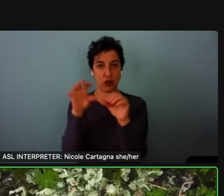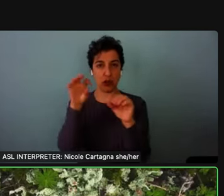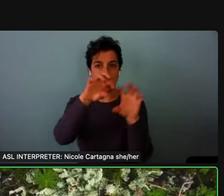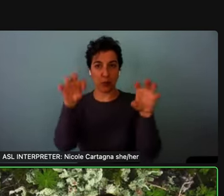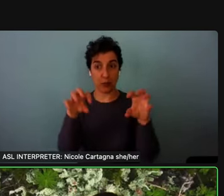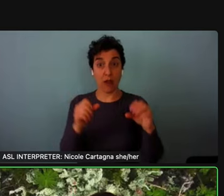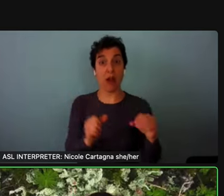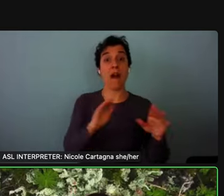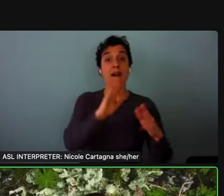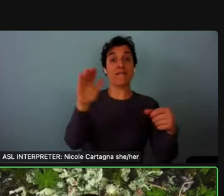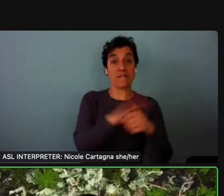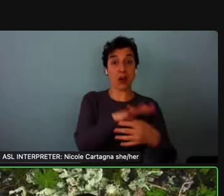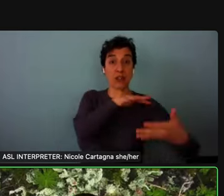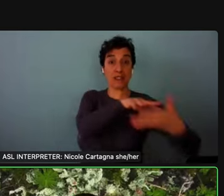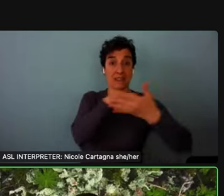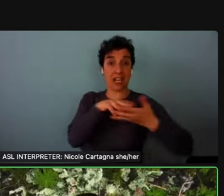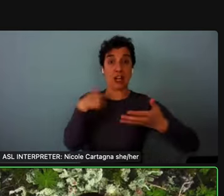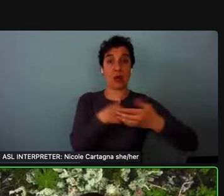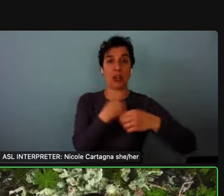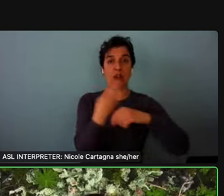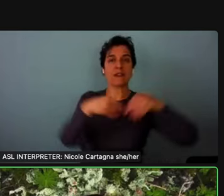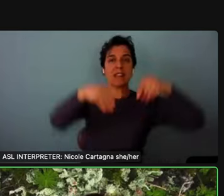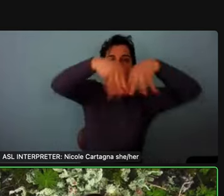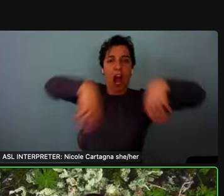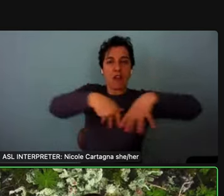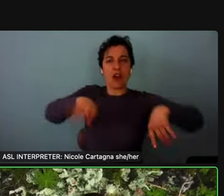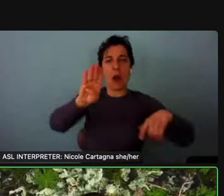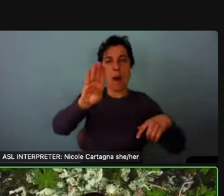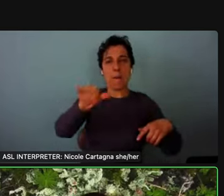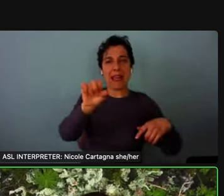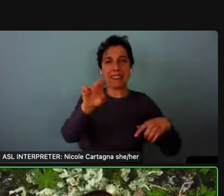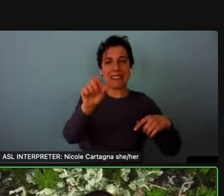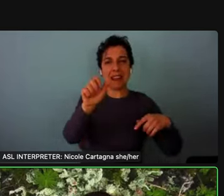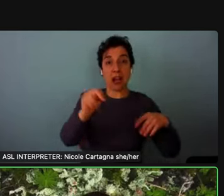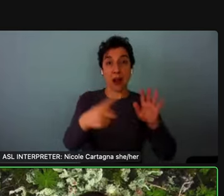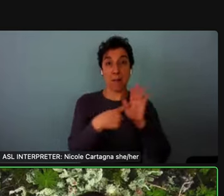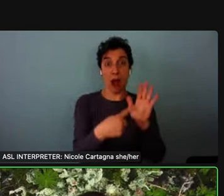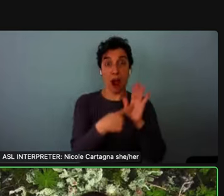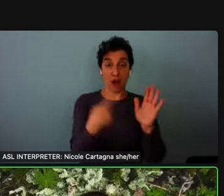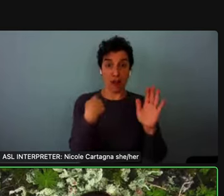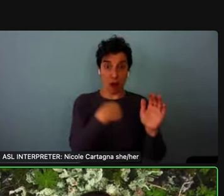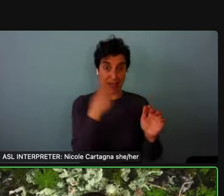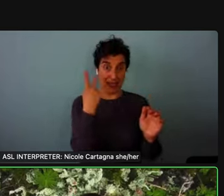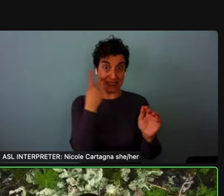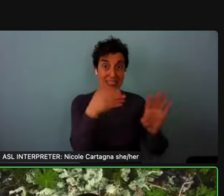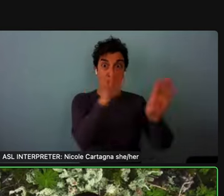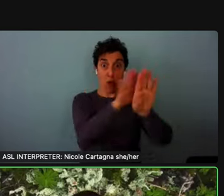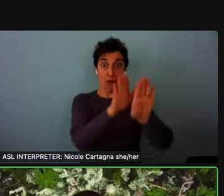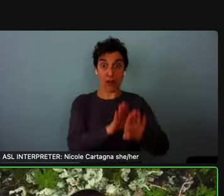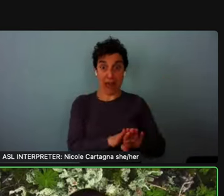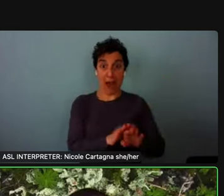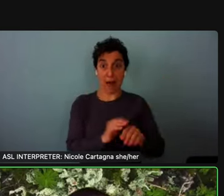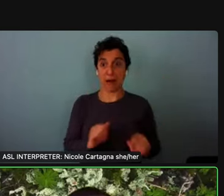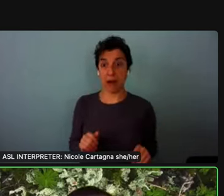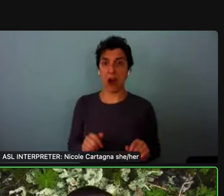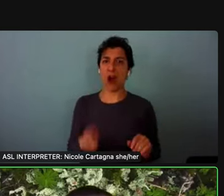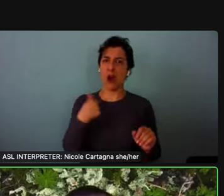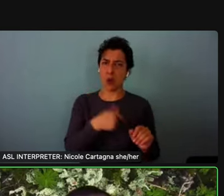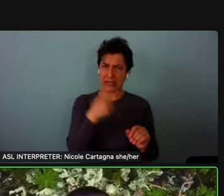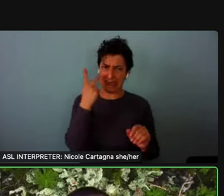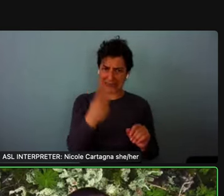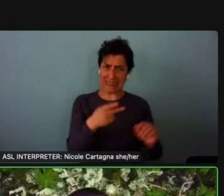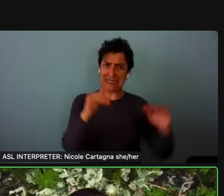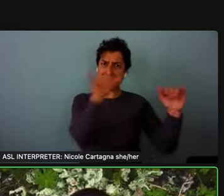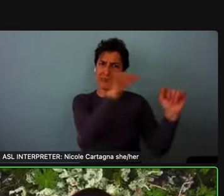study, we use a hierarchical Bayesian model to estimate brain networks that can spatially overlap. So we found quite similar